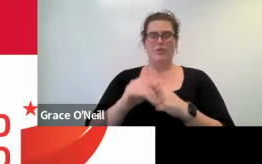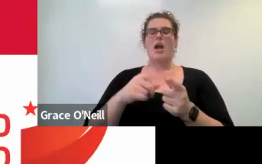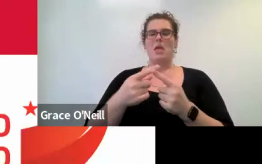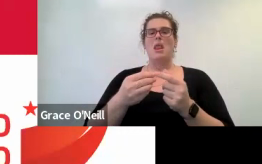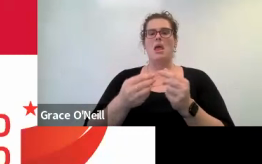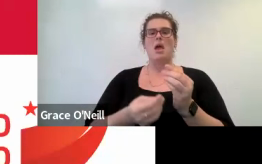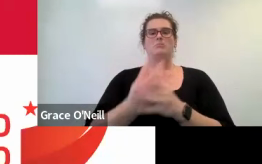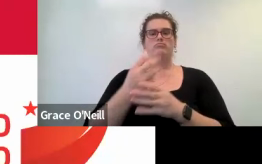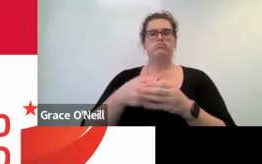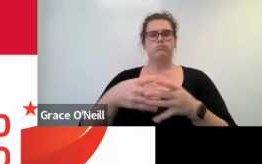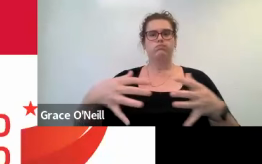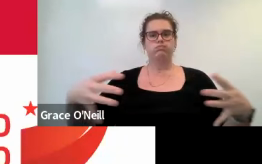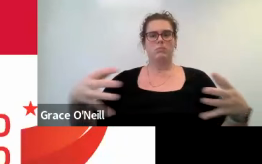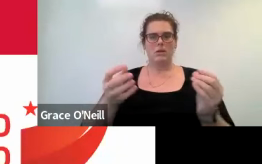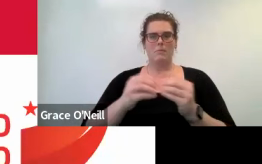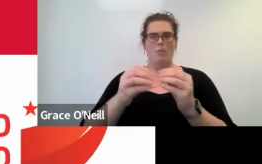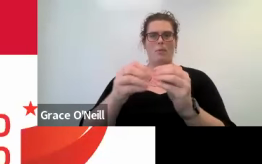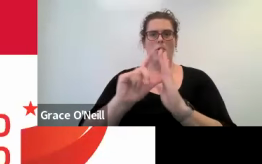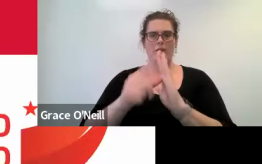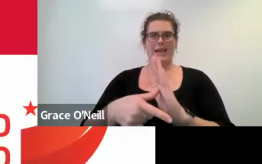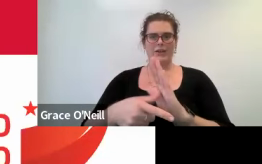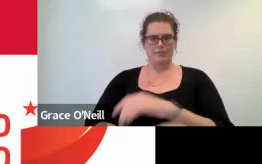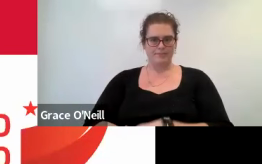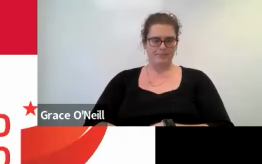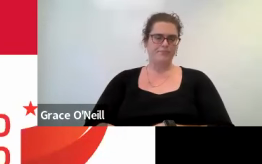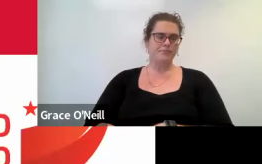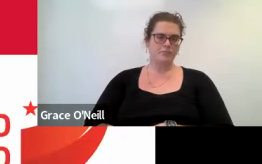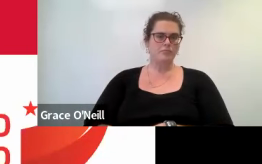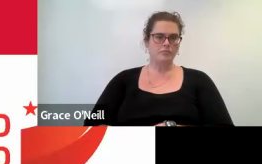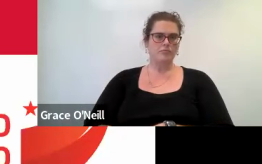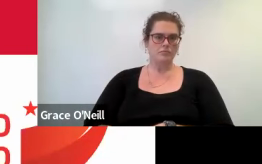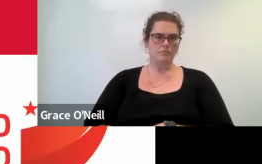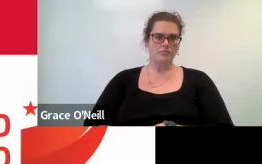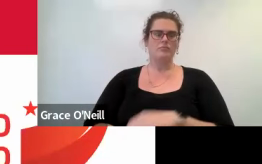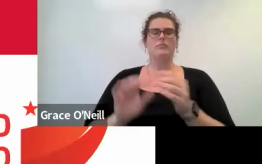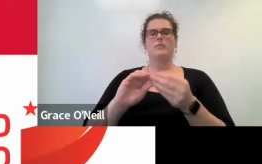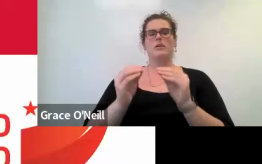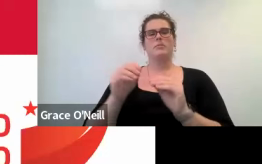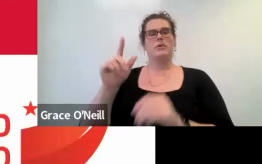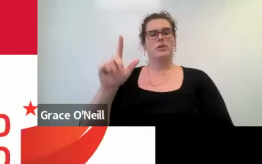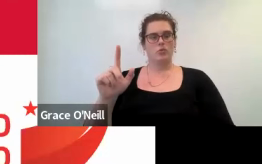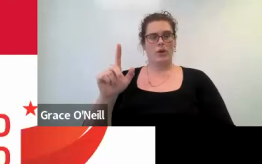At question 21, has your access to healthcare changed from in the office to visiting? And here we